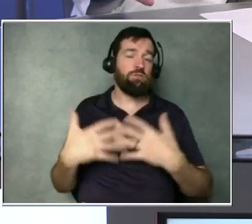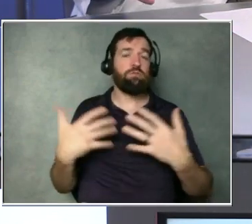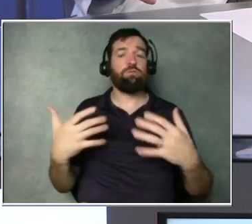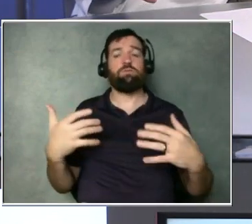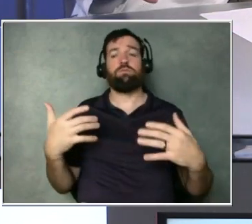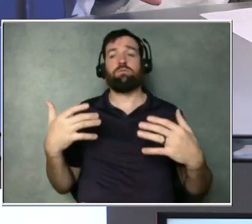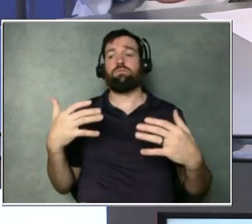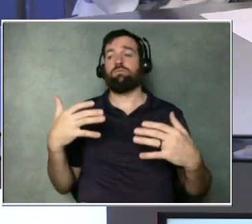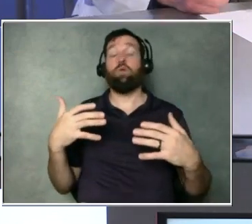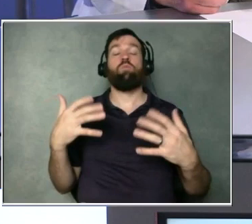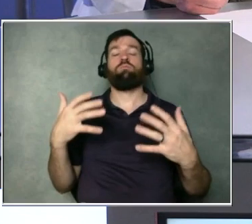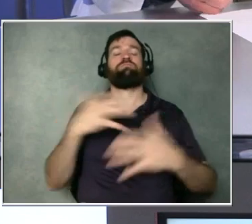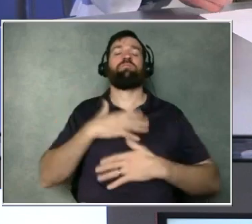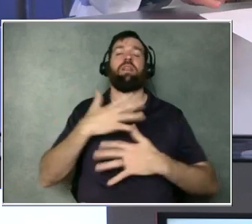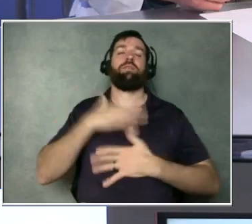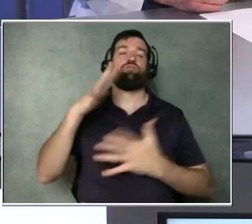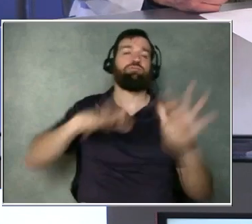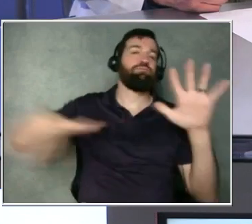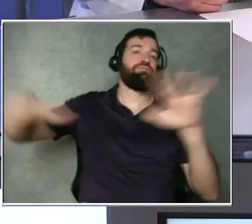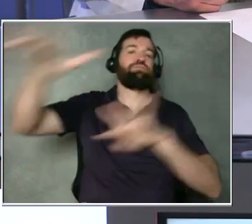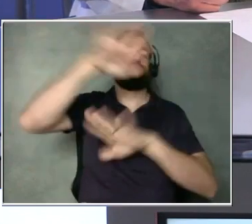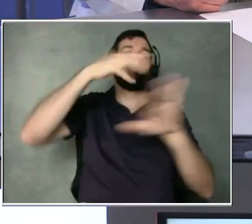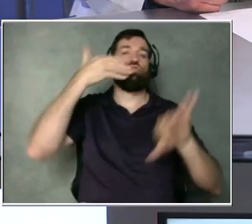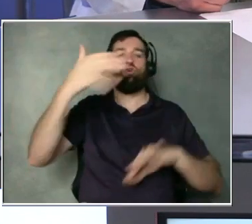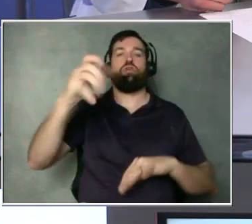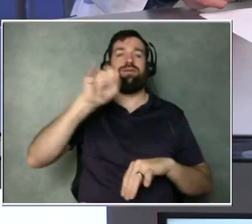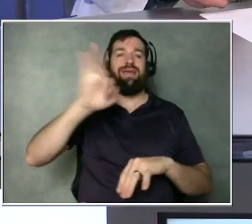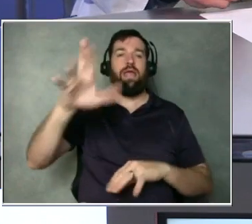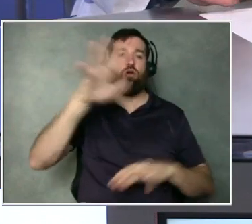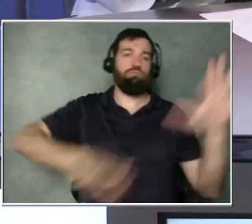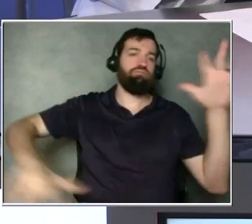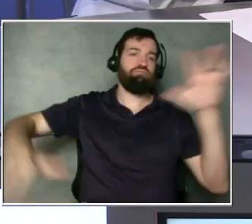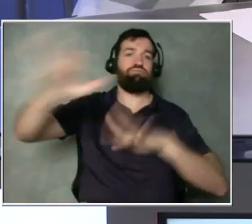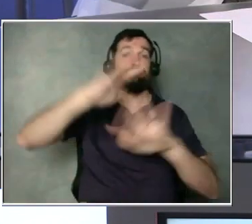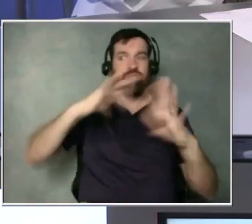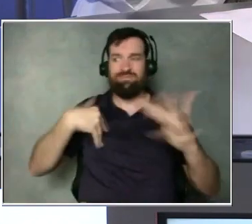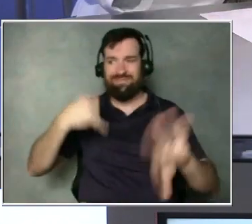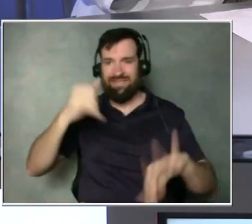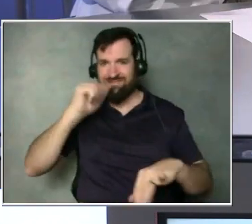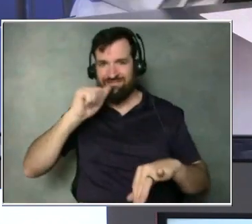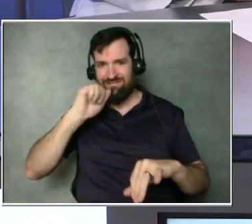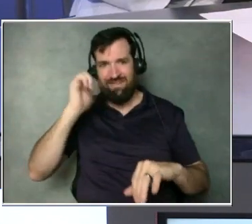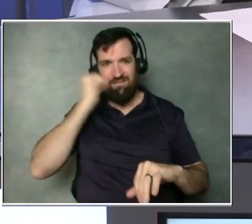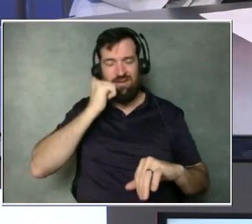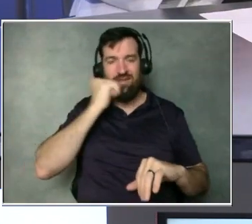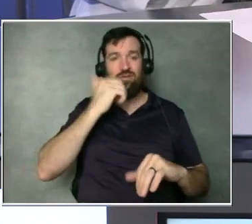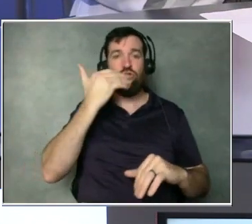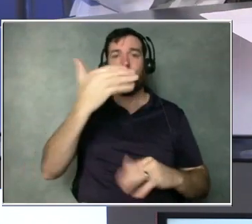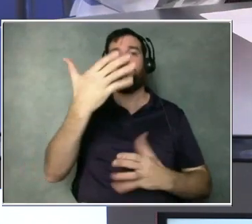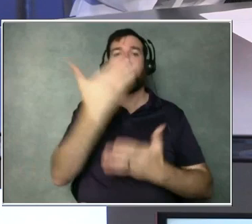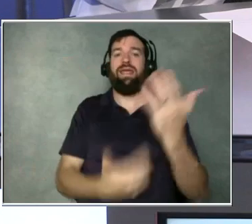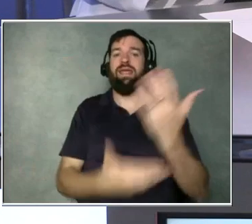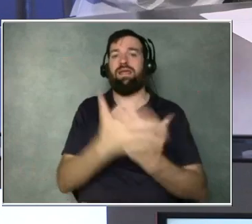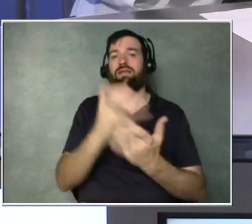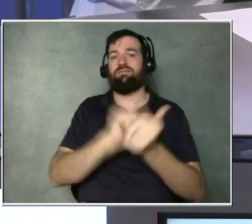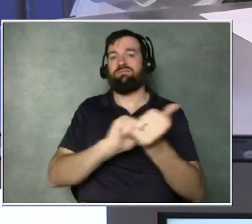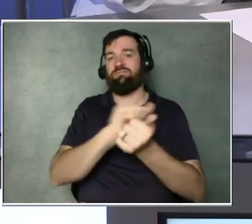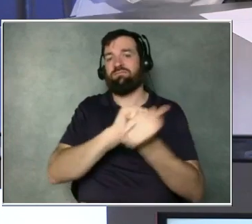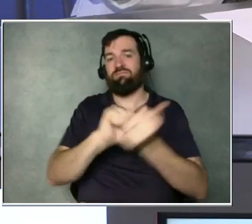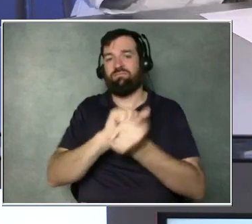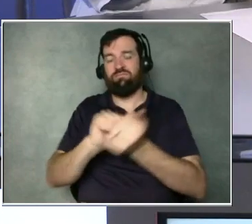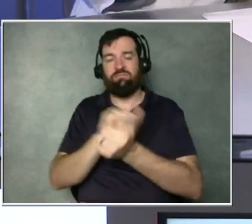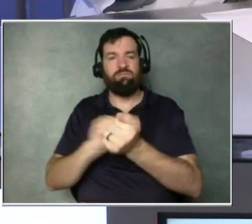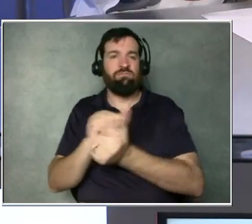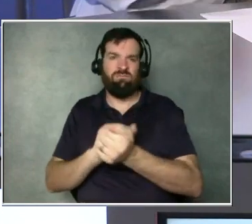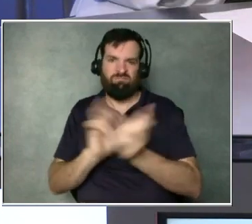air circulation. And most important, because I deal with this every day, good hand hygiene, and continue to promote good